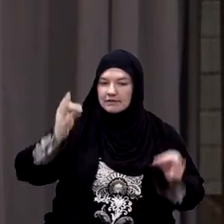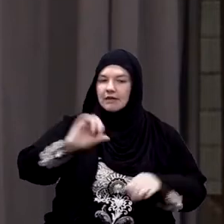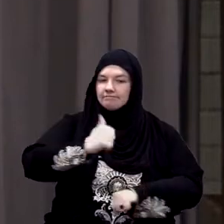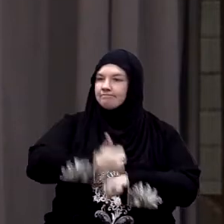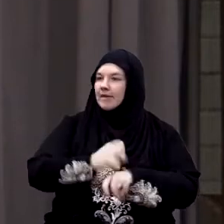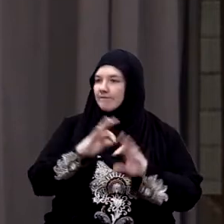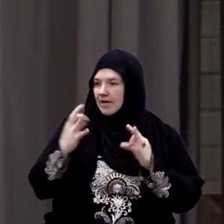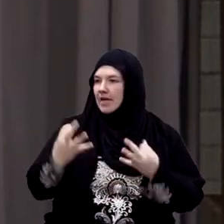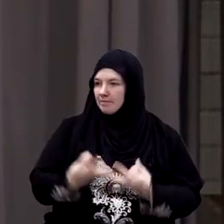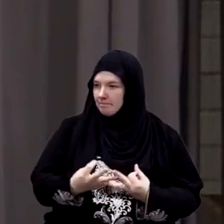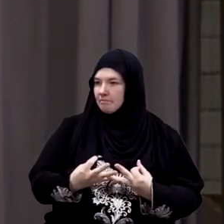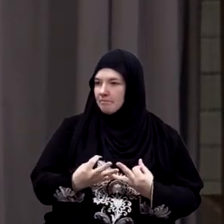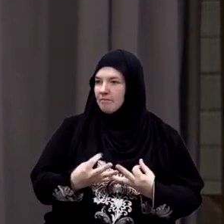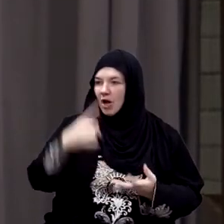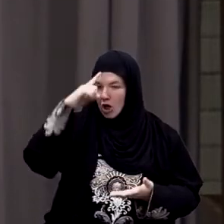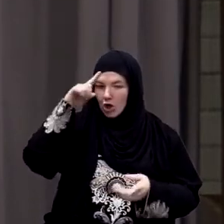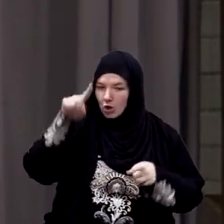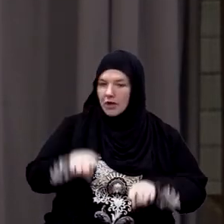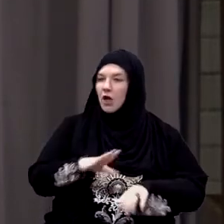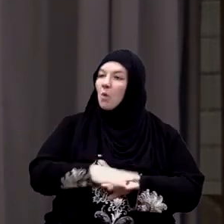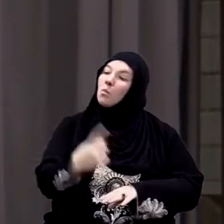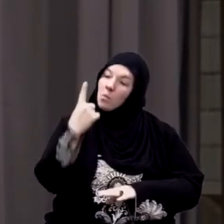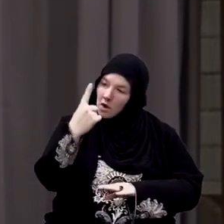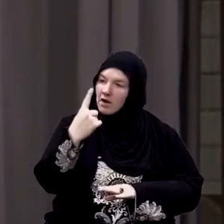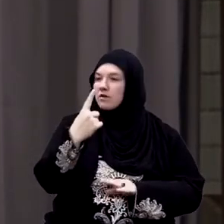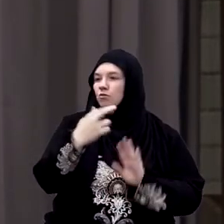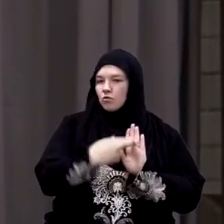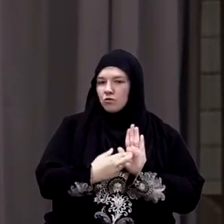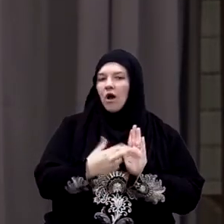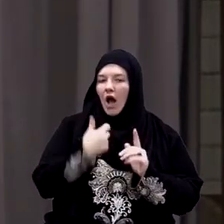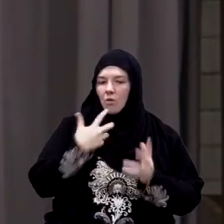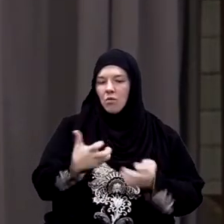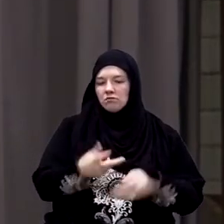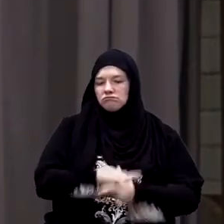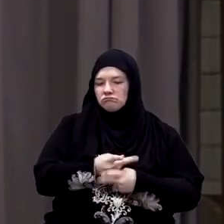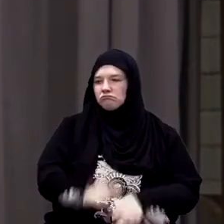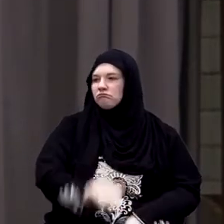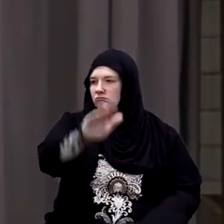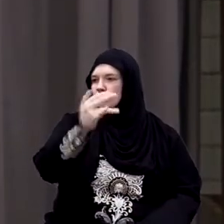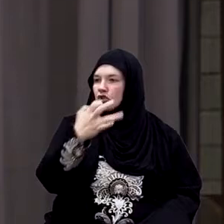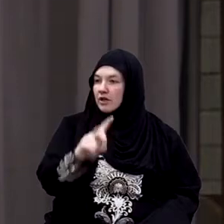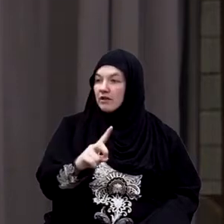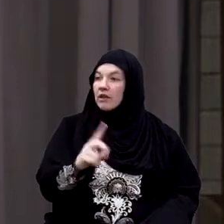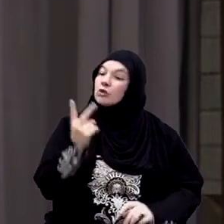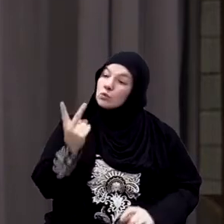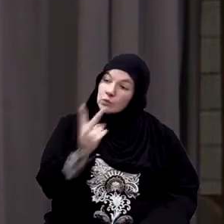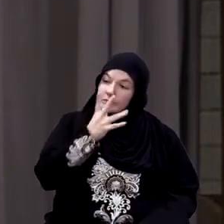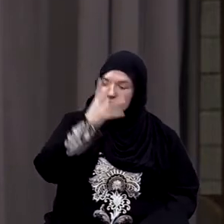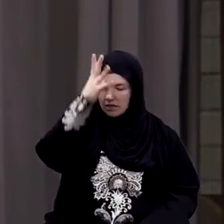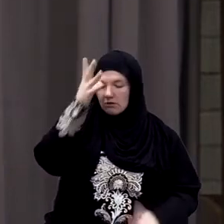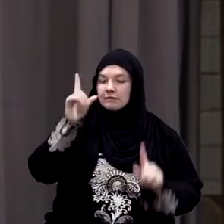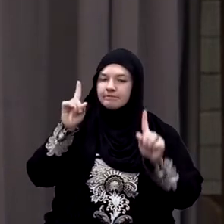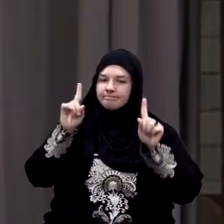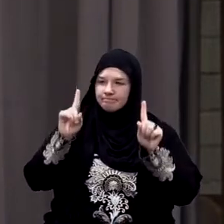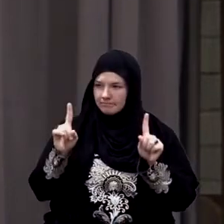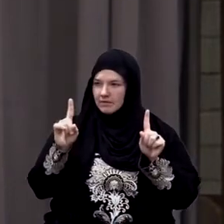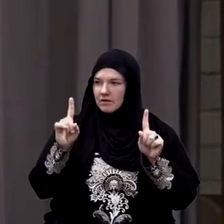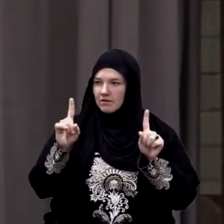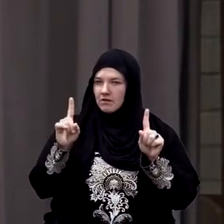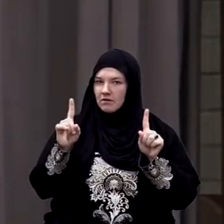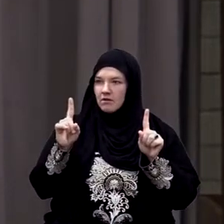and agreeing on one policy to raise a child. Even those parents who